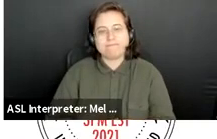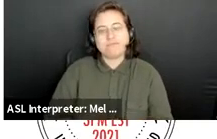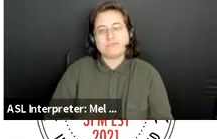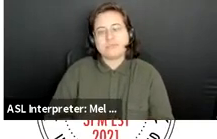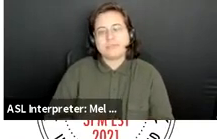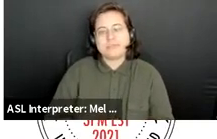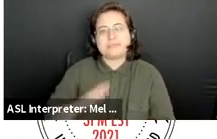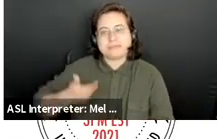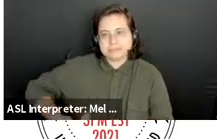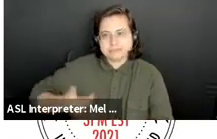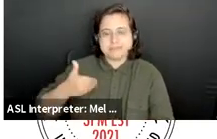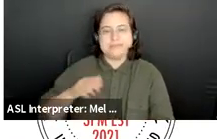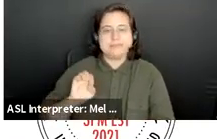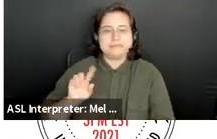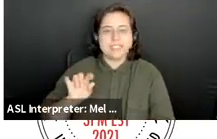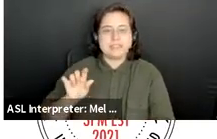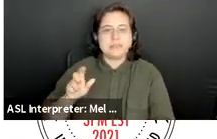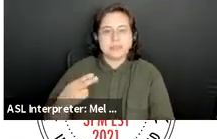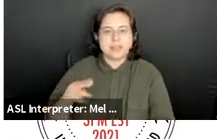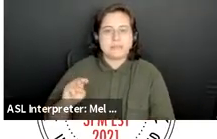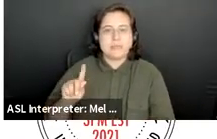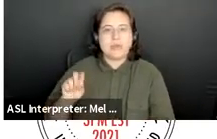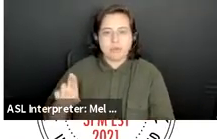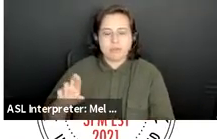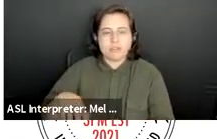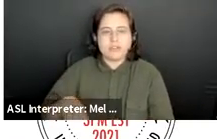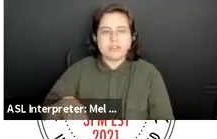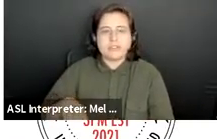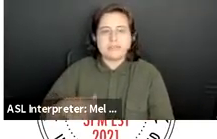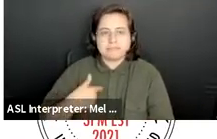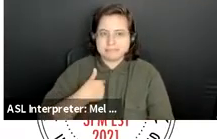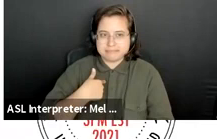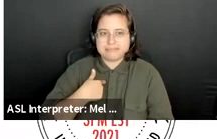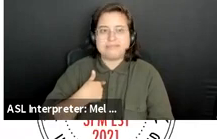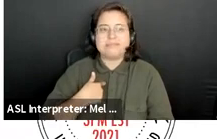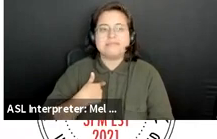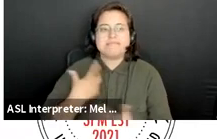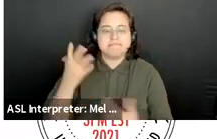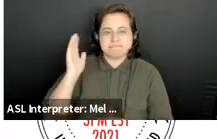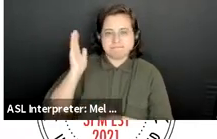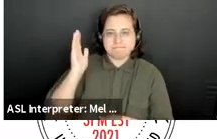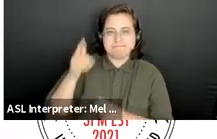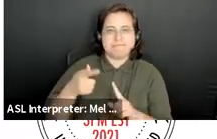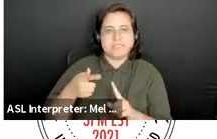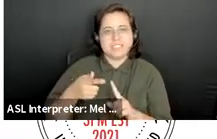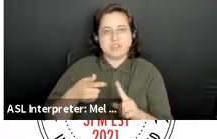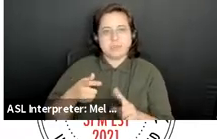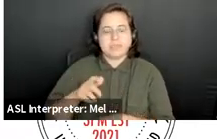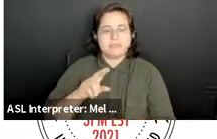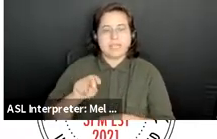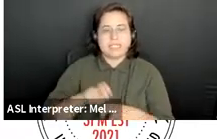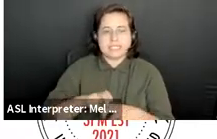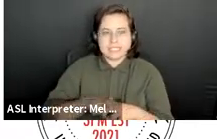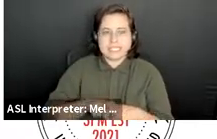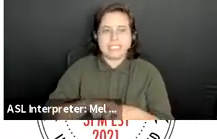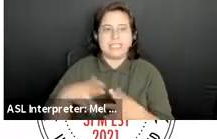My name is Elizabeth Mahler. I'm legal fellow and counsel at Tamizdat, and I am speaking to you today from the unceded ancestral land